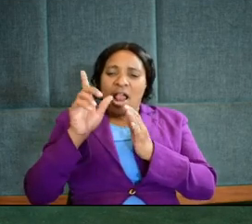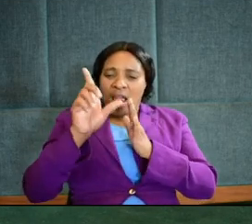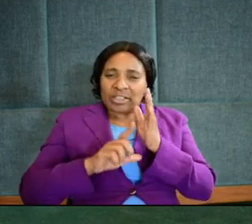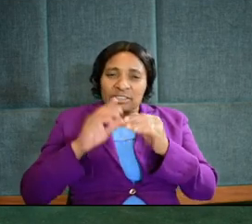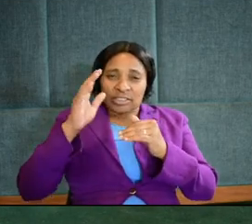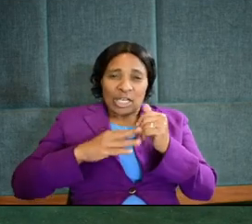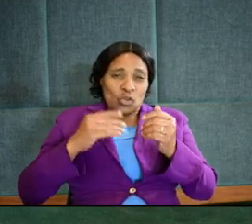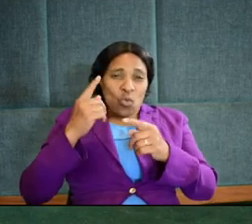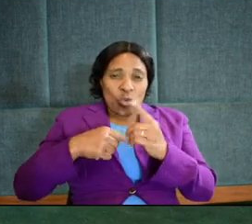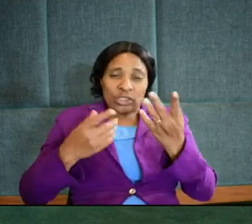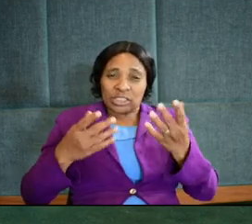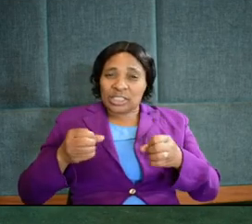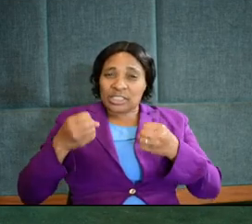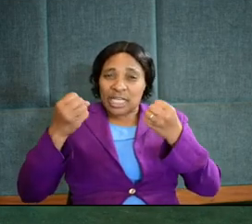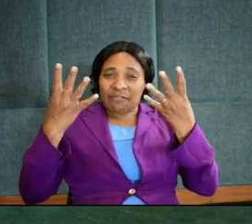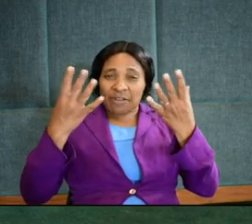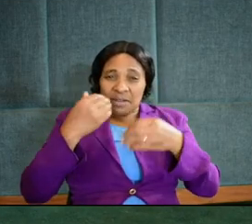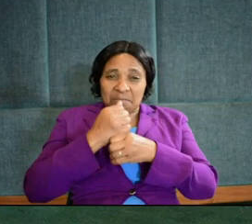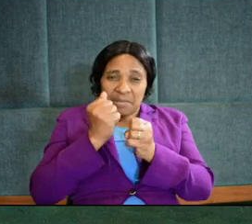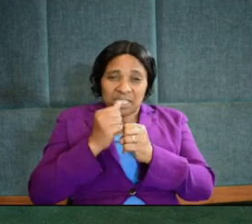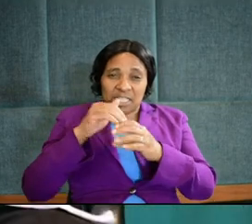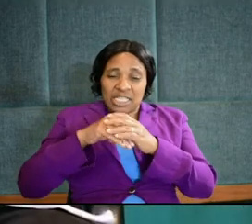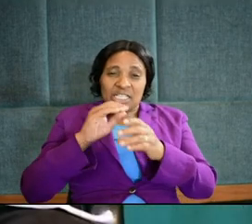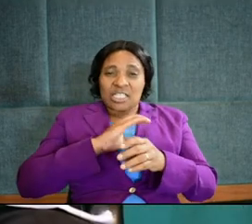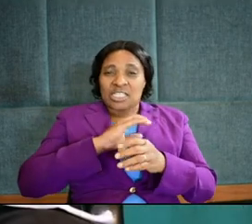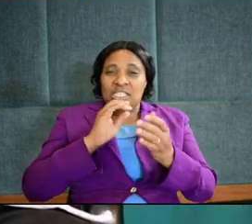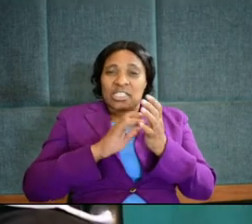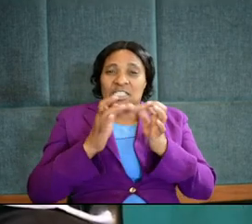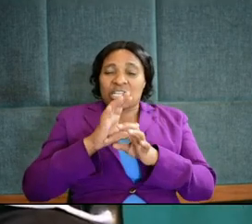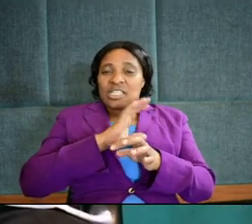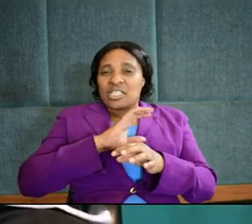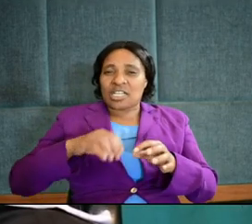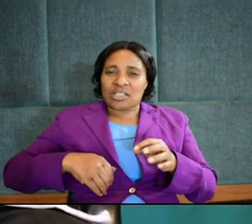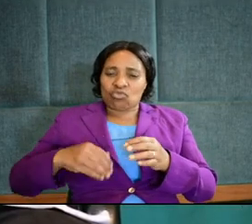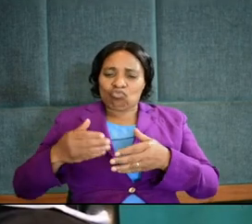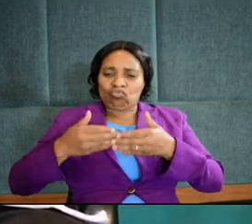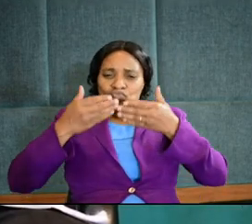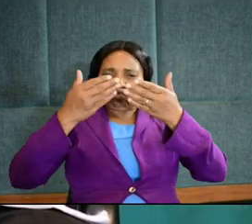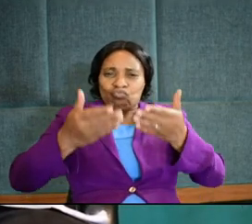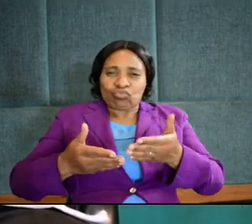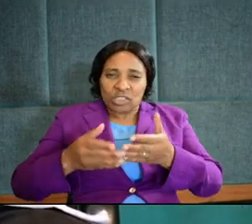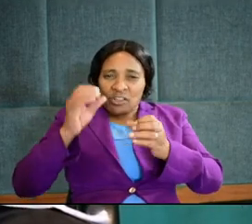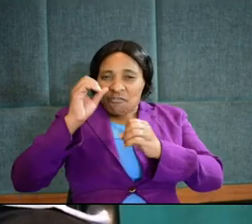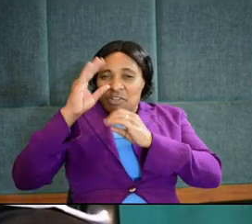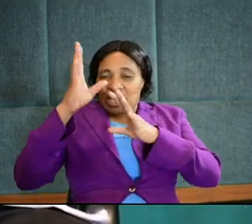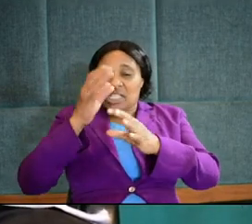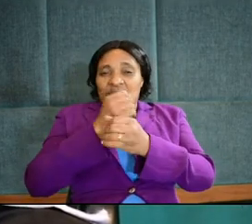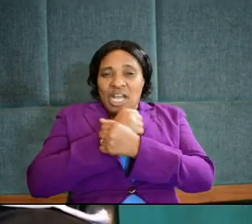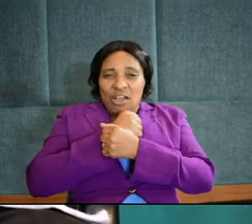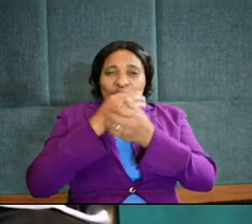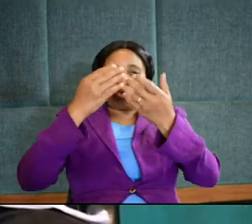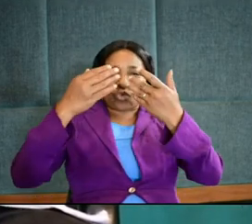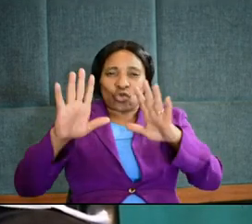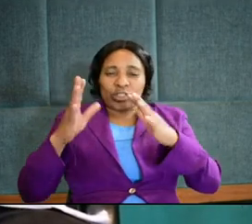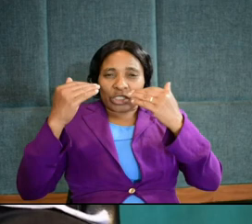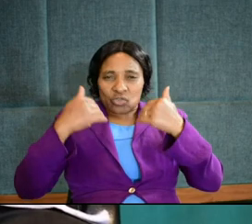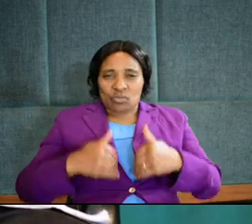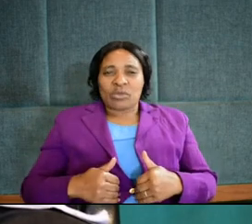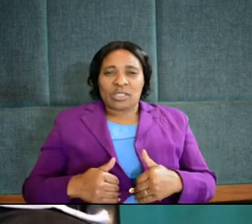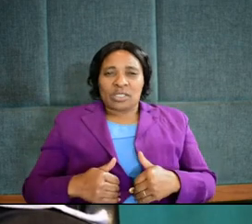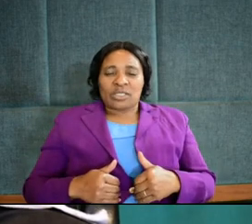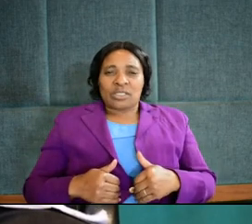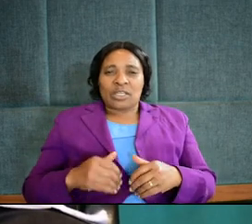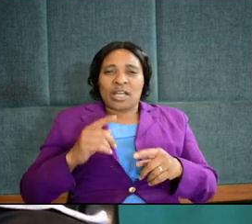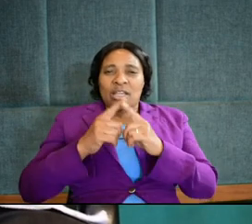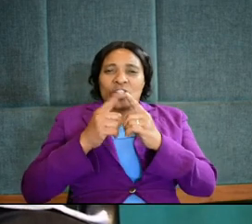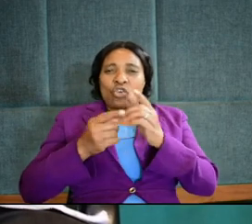by Christ in behalf of fallen man could express the Father's love to lost humanity. Nothing could be truer.